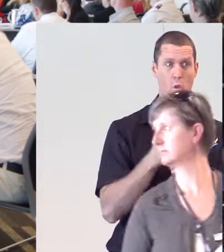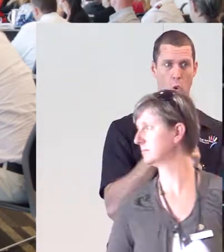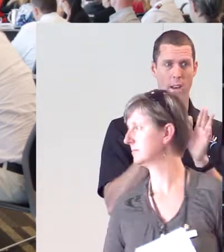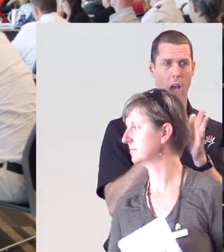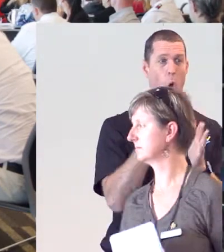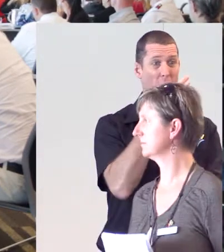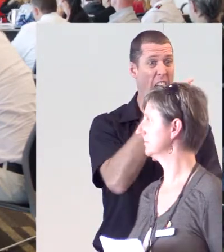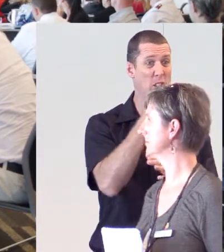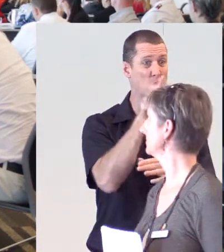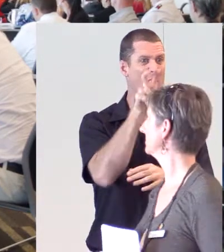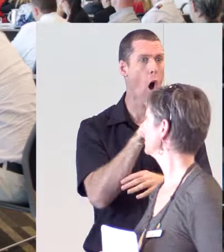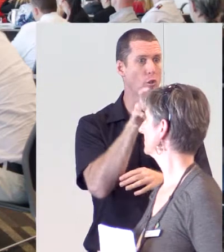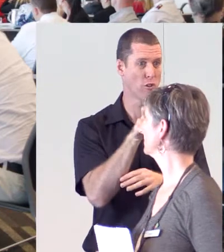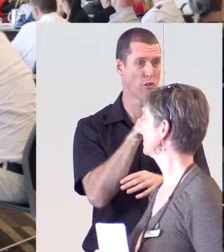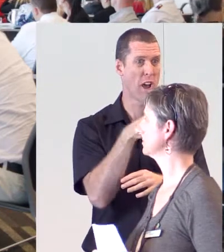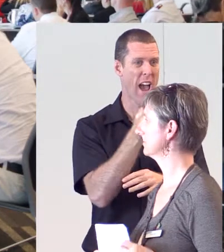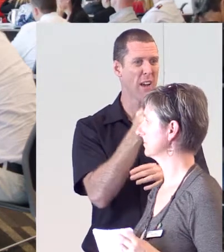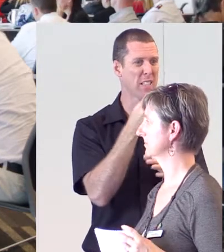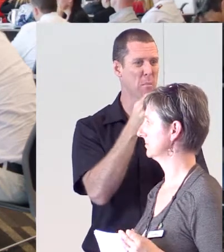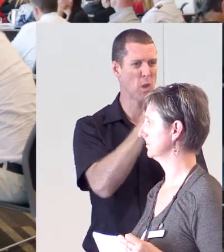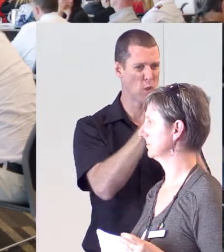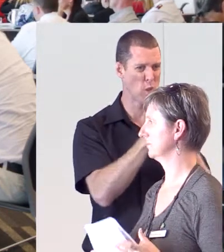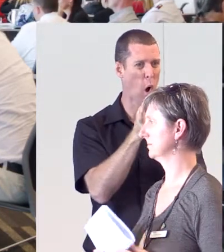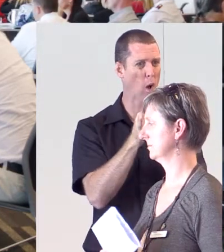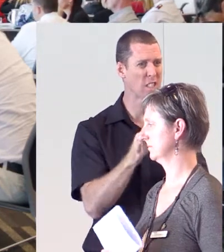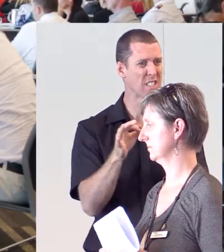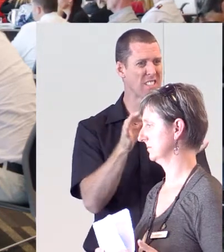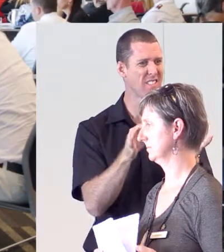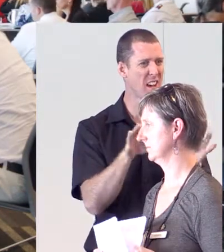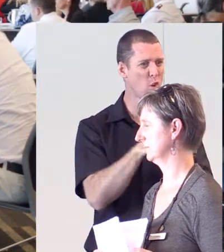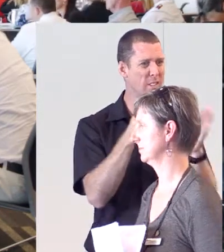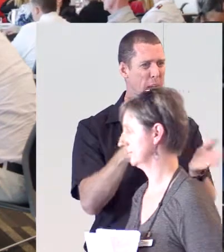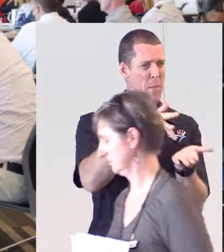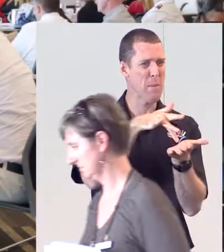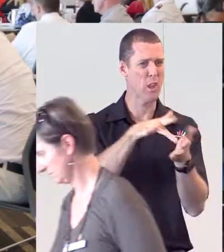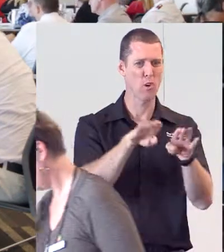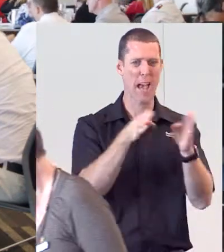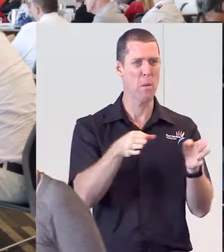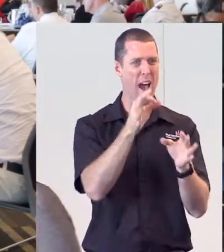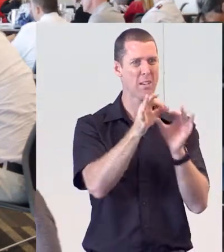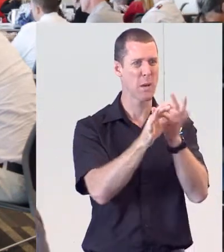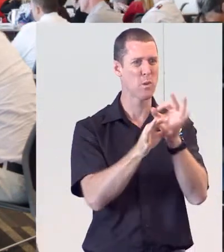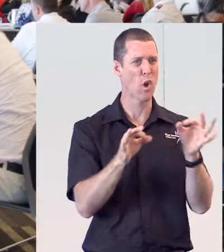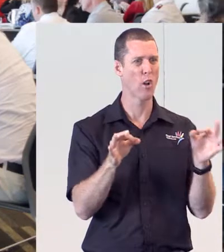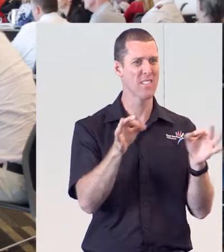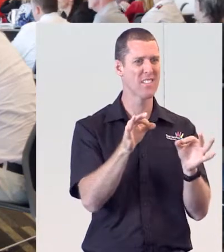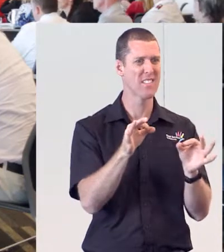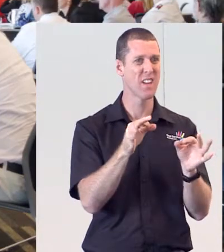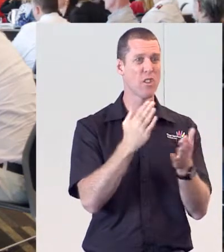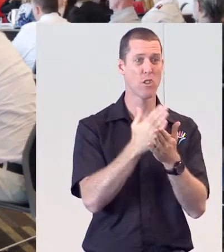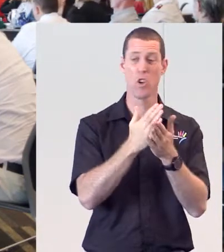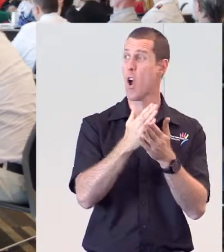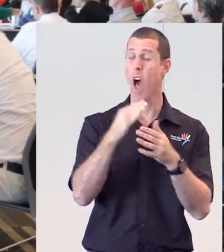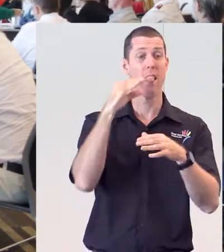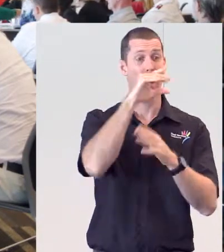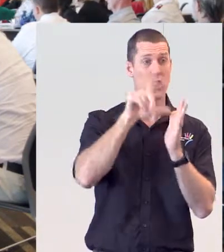get you to vote. You've got some dots in the middle of the table. So over lunchtime, we'll have them up here. As